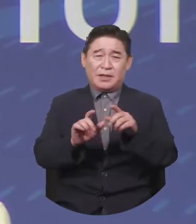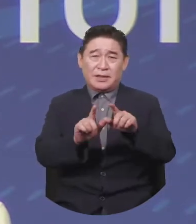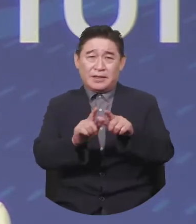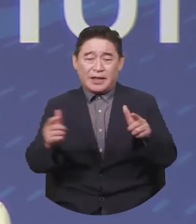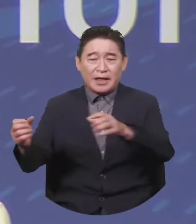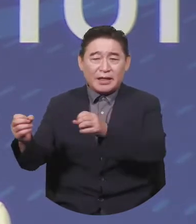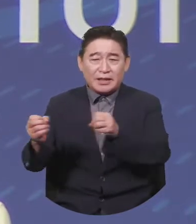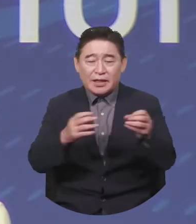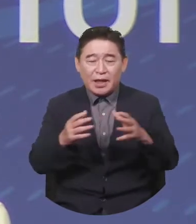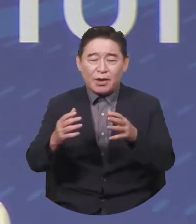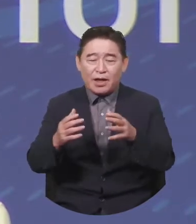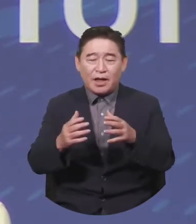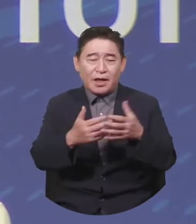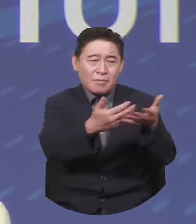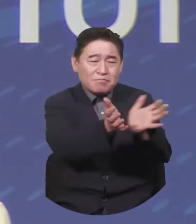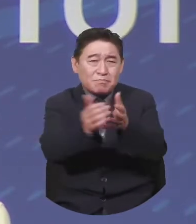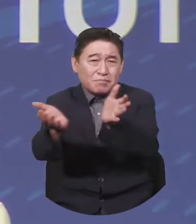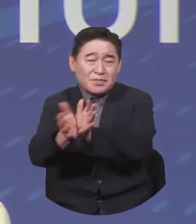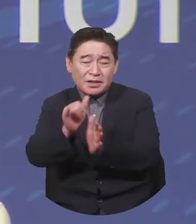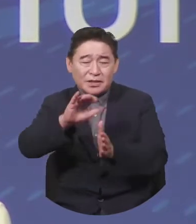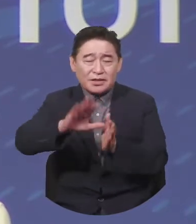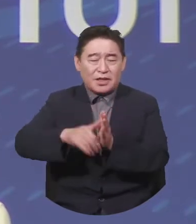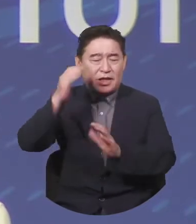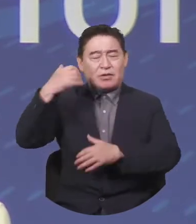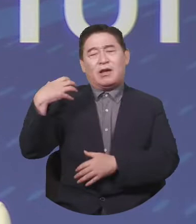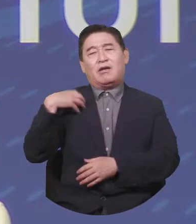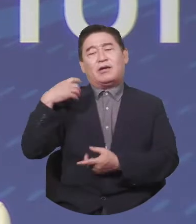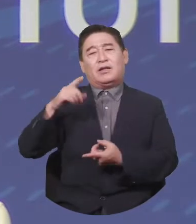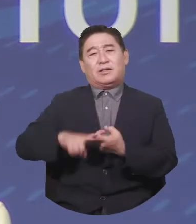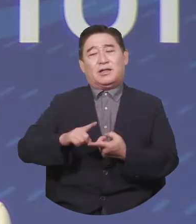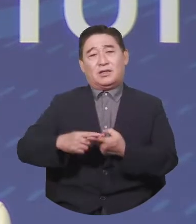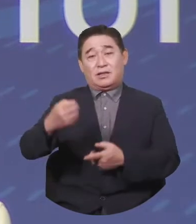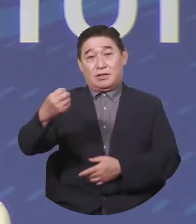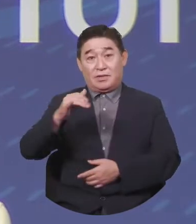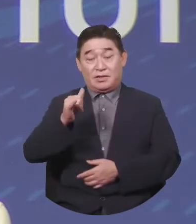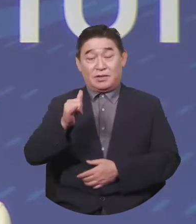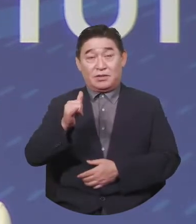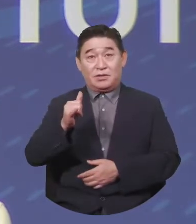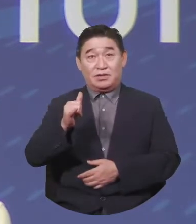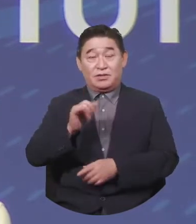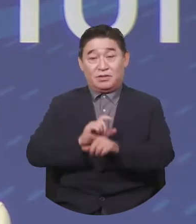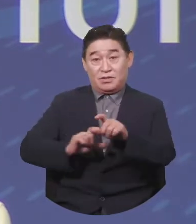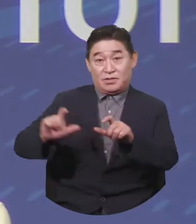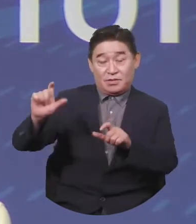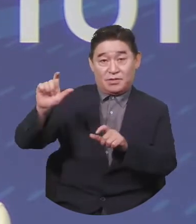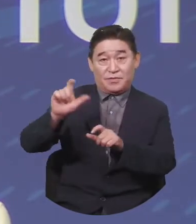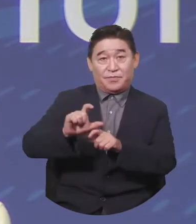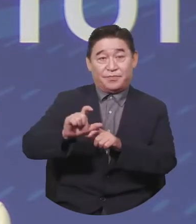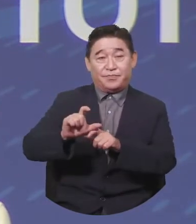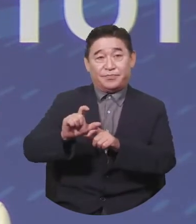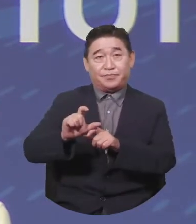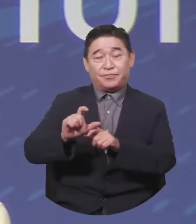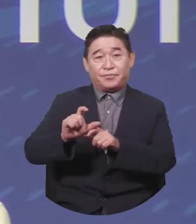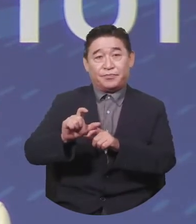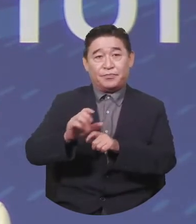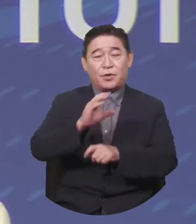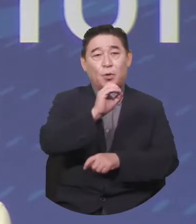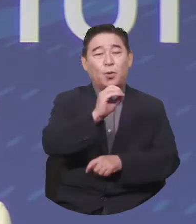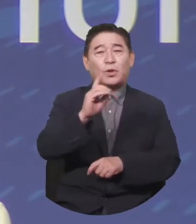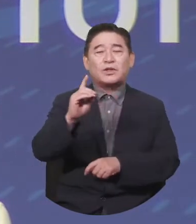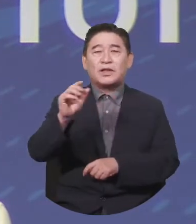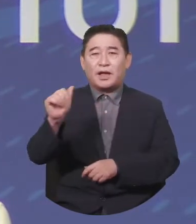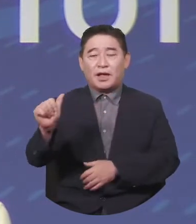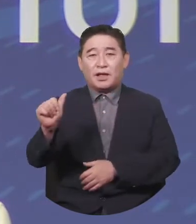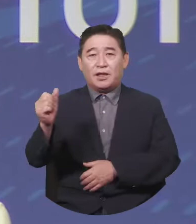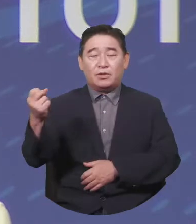well. And then he highlighted also the conceptual relationship between the ODA and international climate